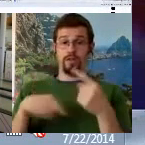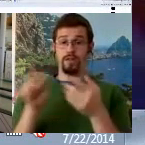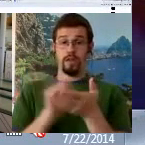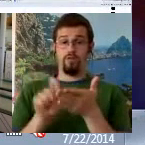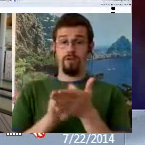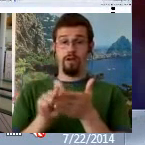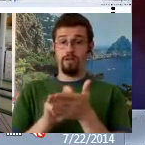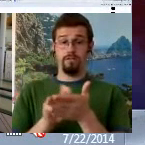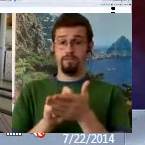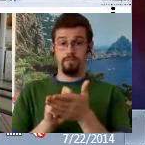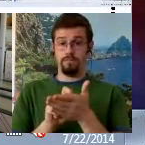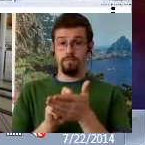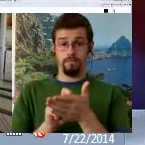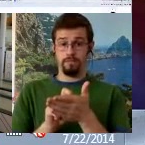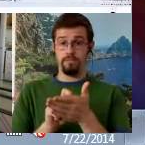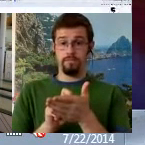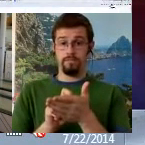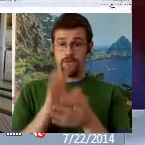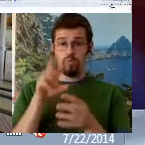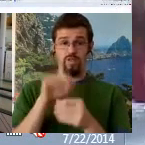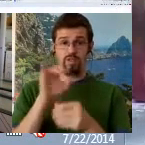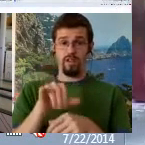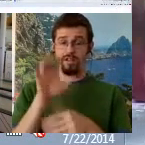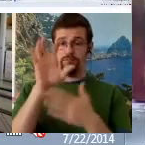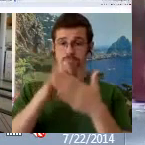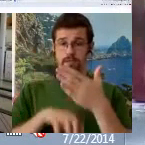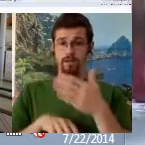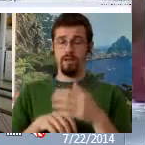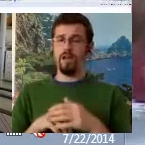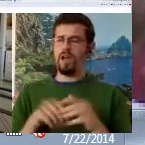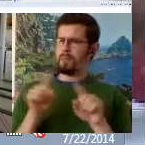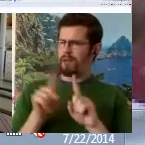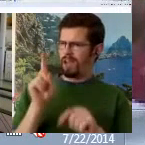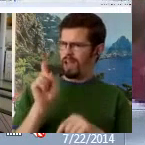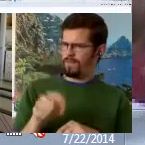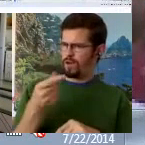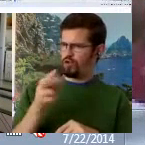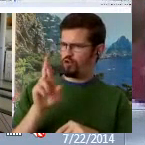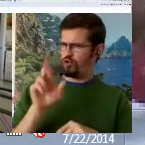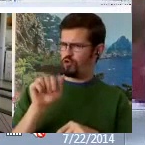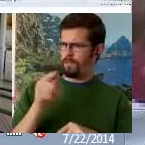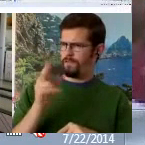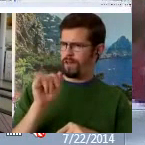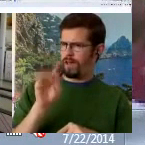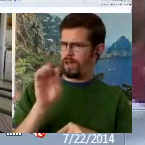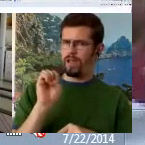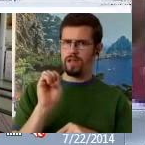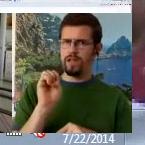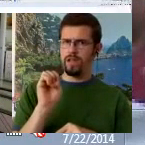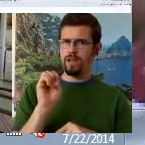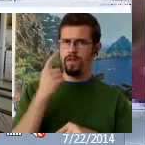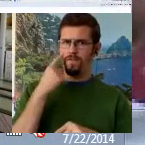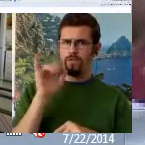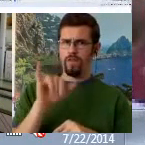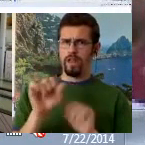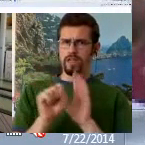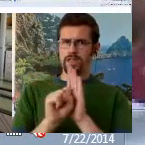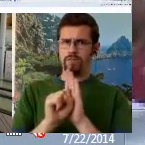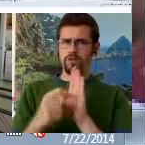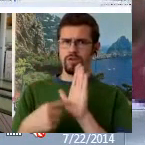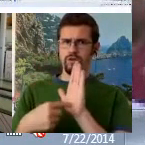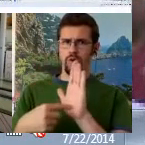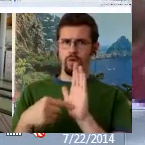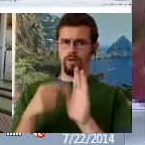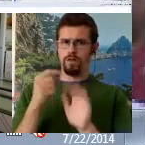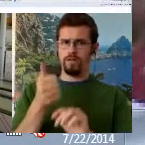internet or anything like that. But it has to be on Graphite, right, so that it stacks the symbols properly, because just that